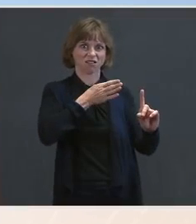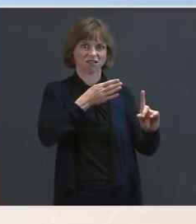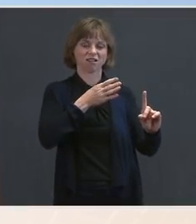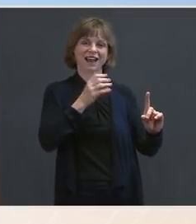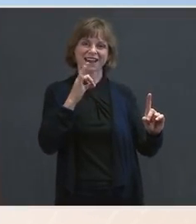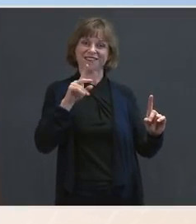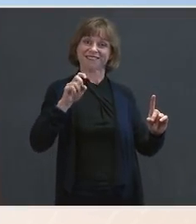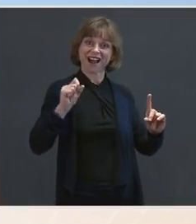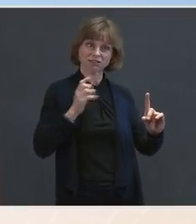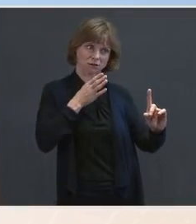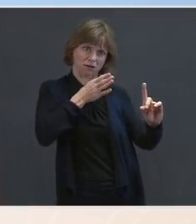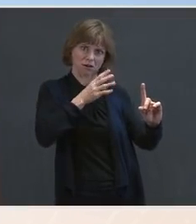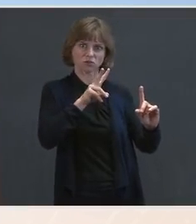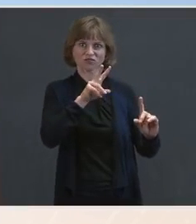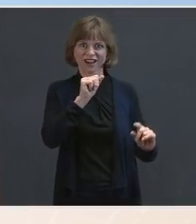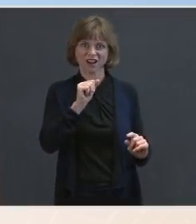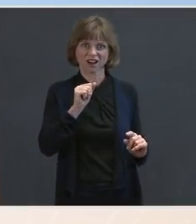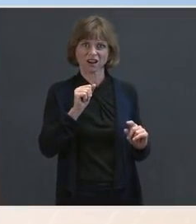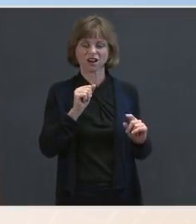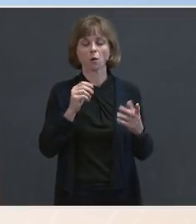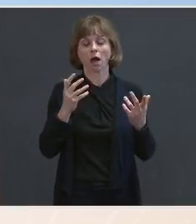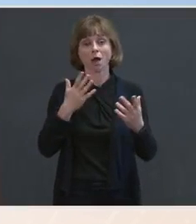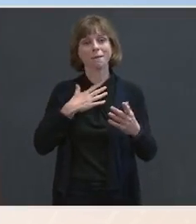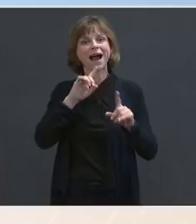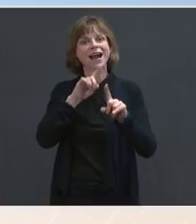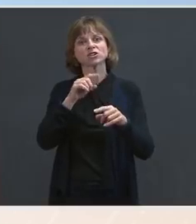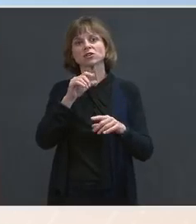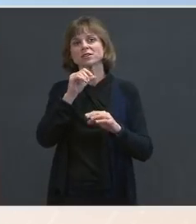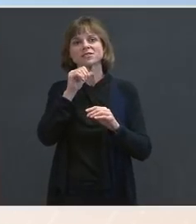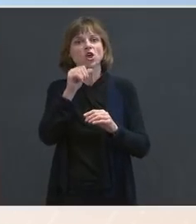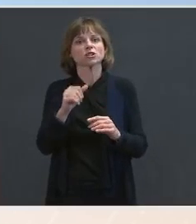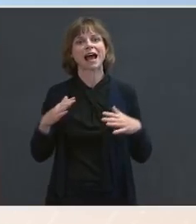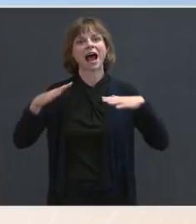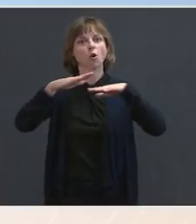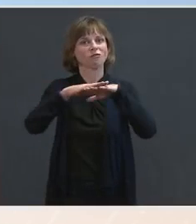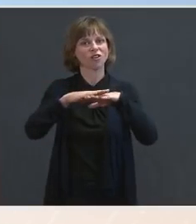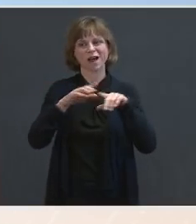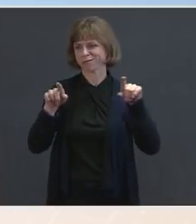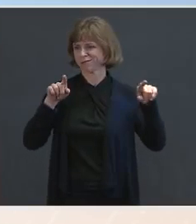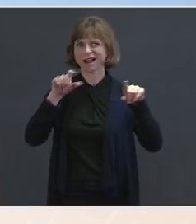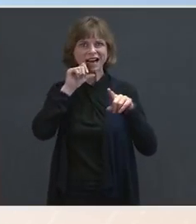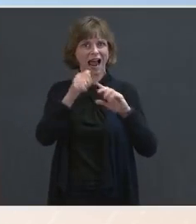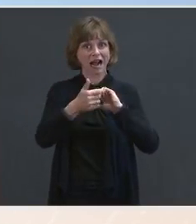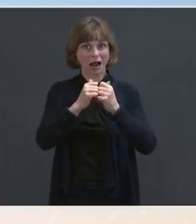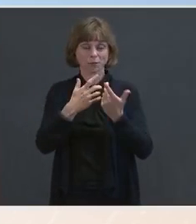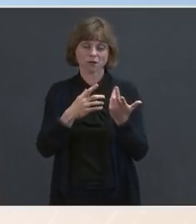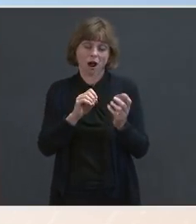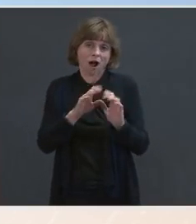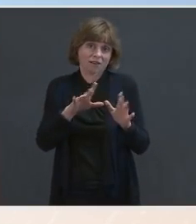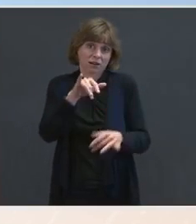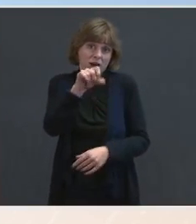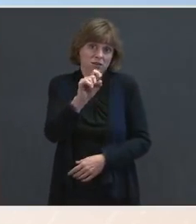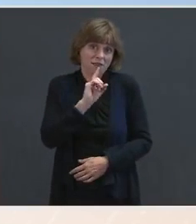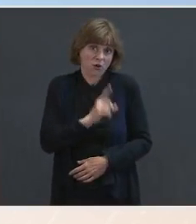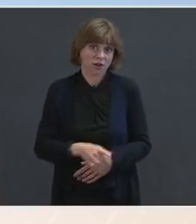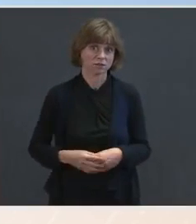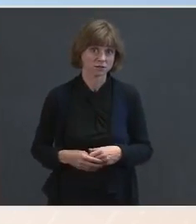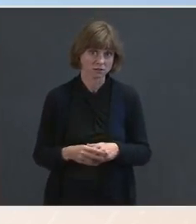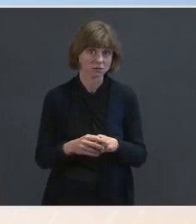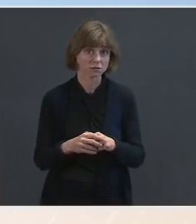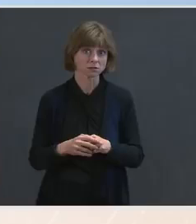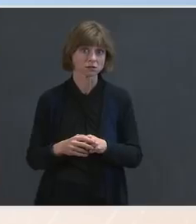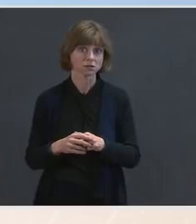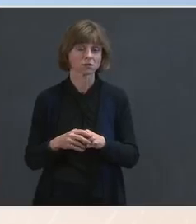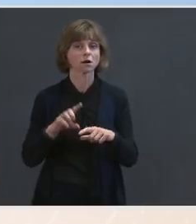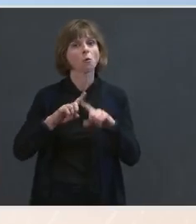I guess my answer isn't that there's not overlap and that there's not competition. There obviously is. But I think what we are